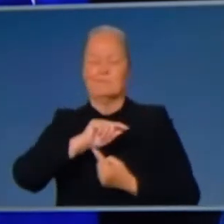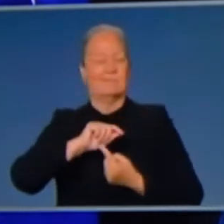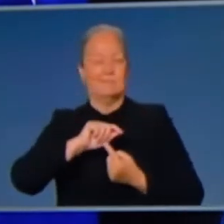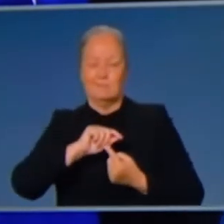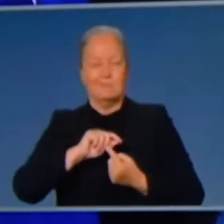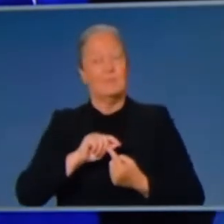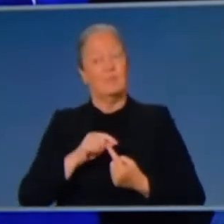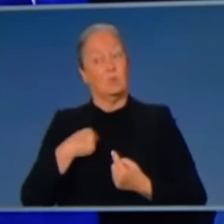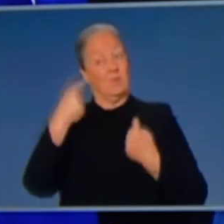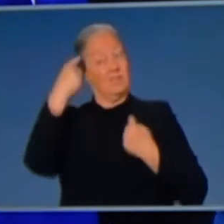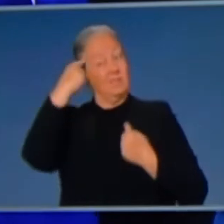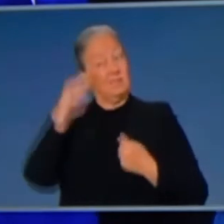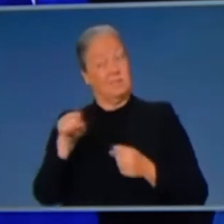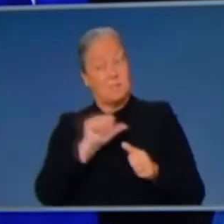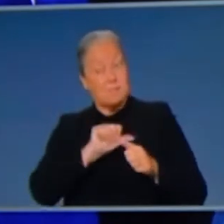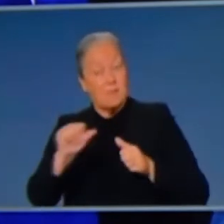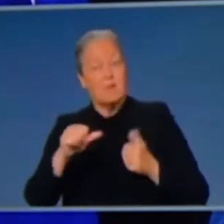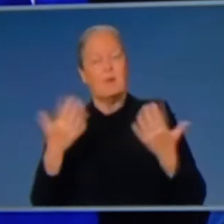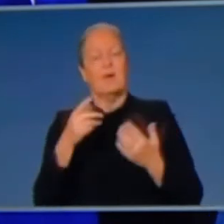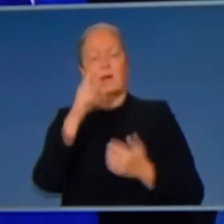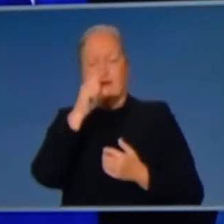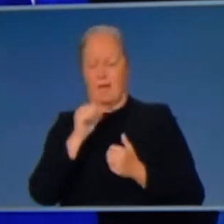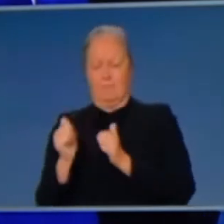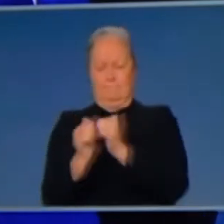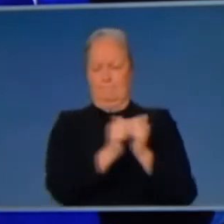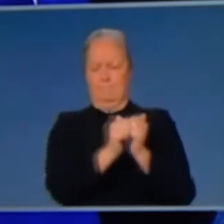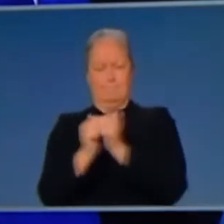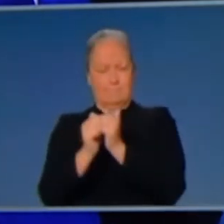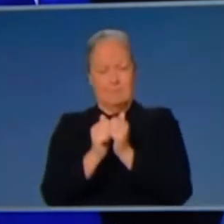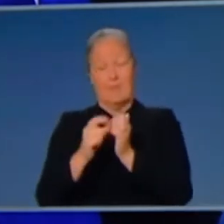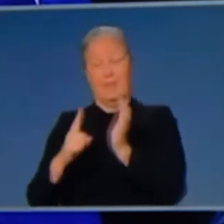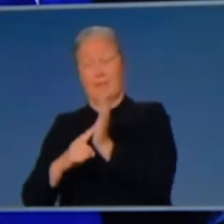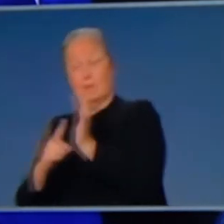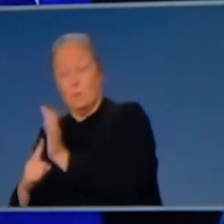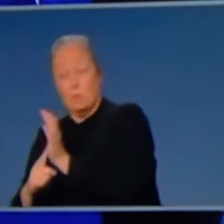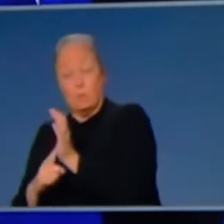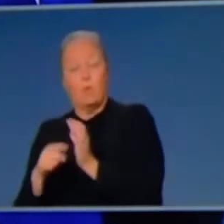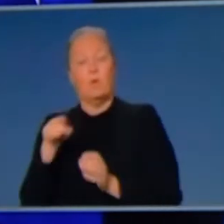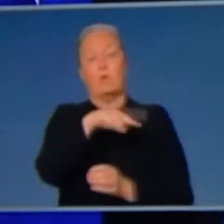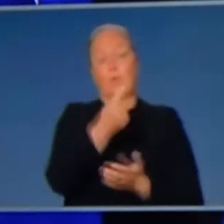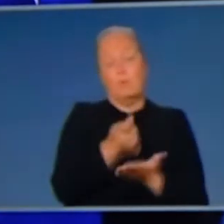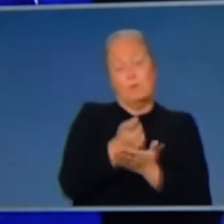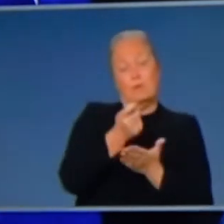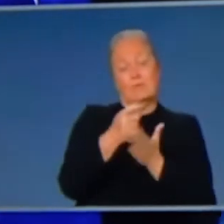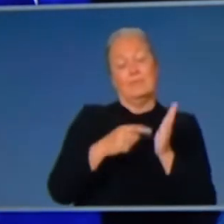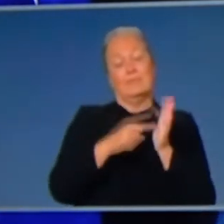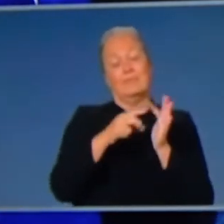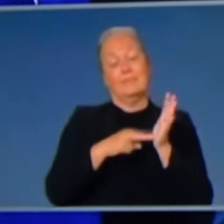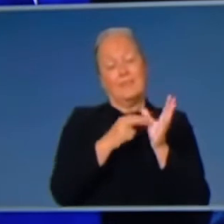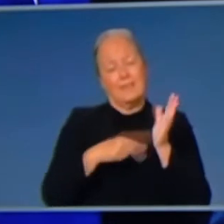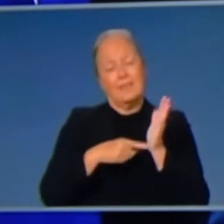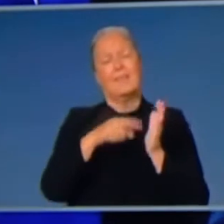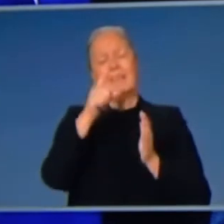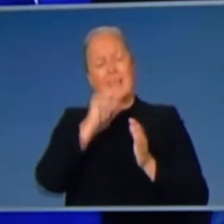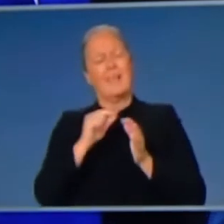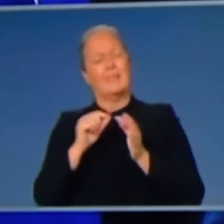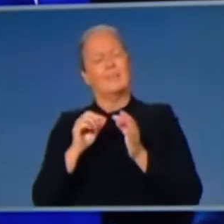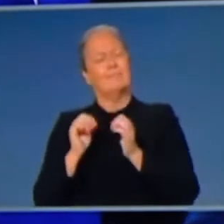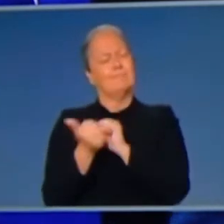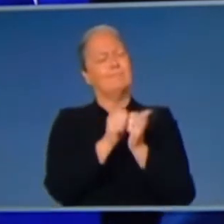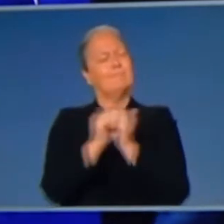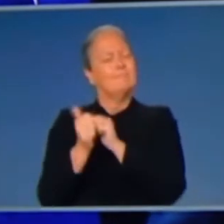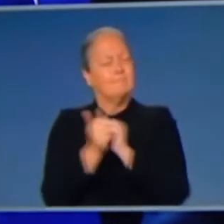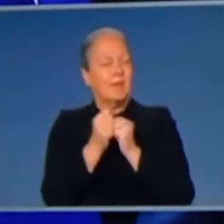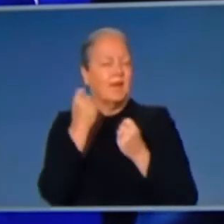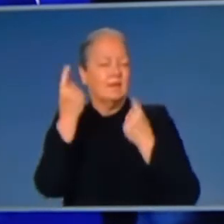a constructive and cooperative mechanism for landlords and tenants to see this through together. We also had a